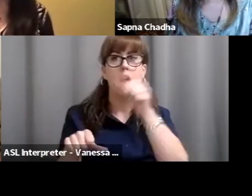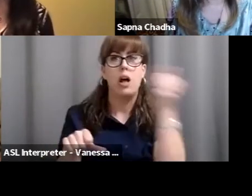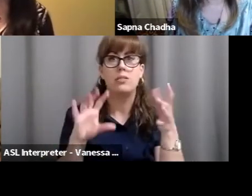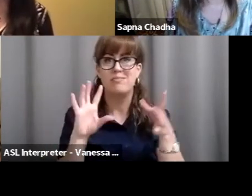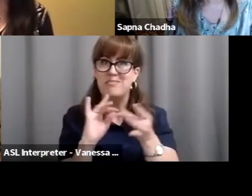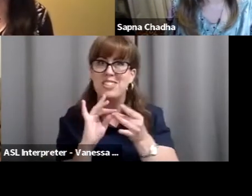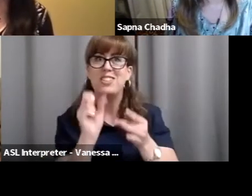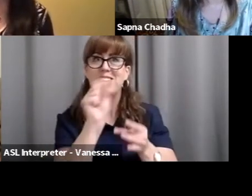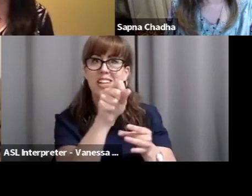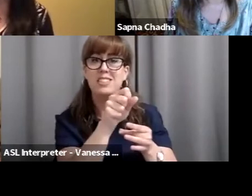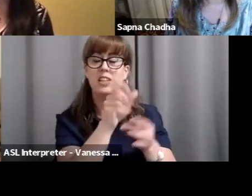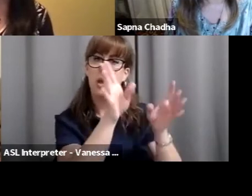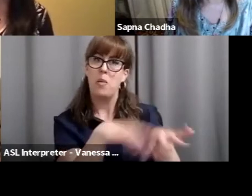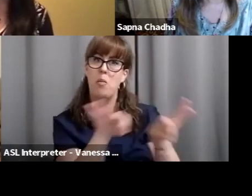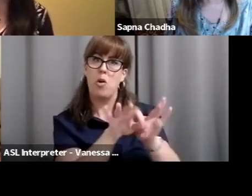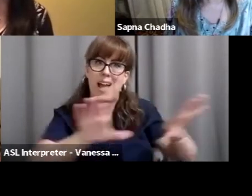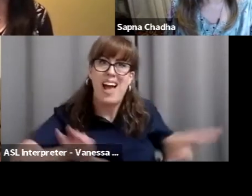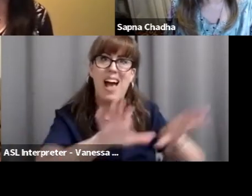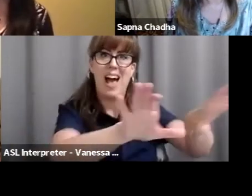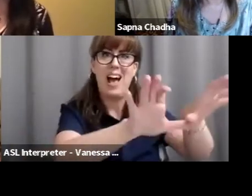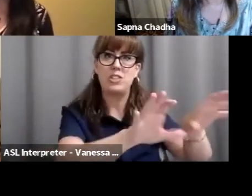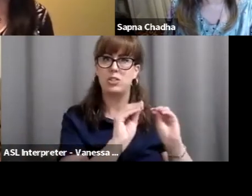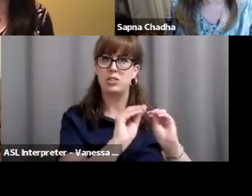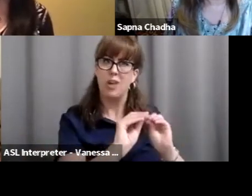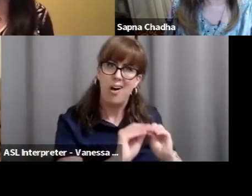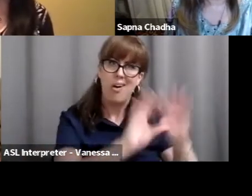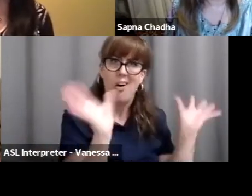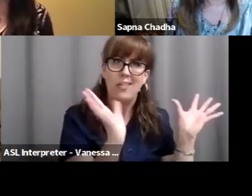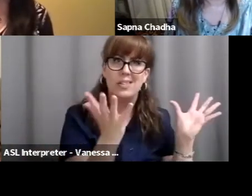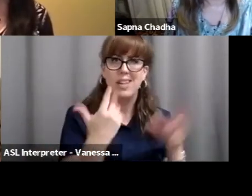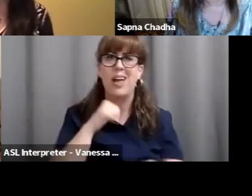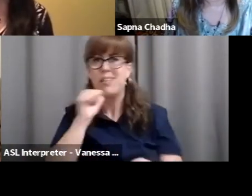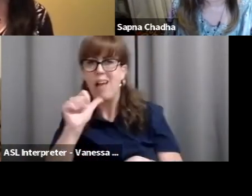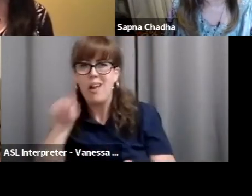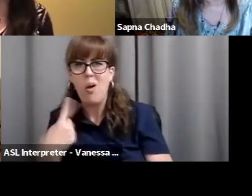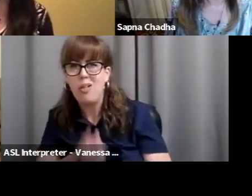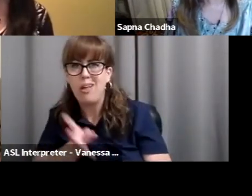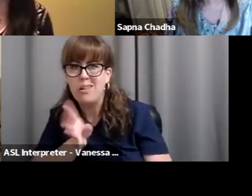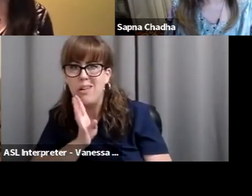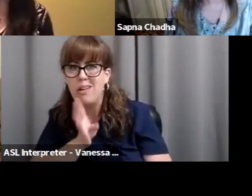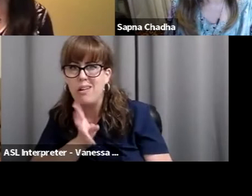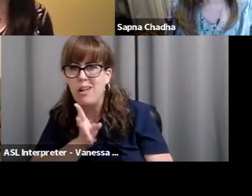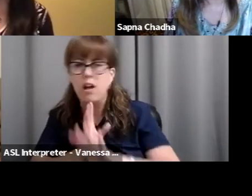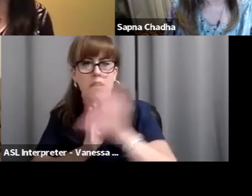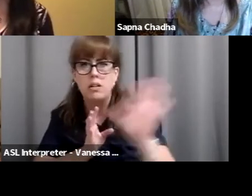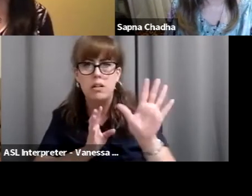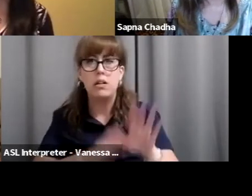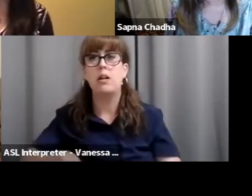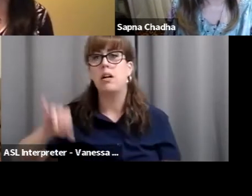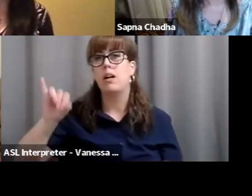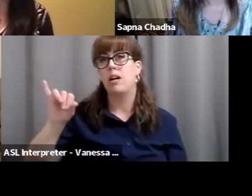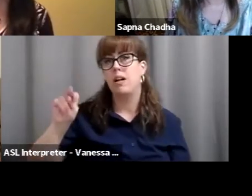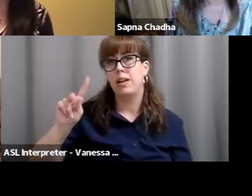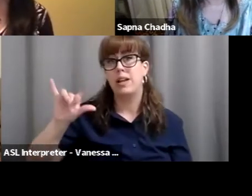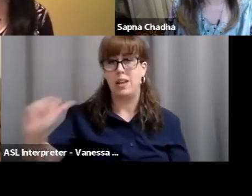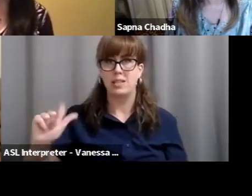than words, right? India has one of the most, has had one of the most unequal internets. There's been a huge gender divide